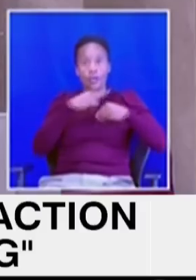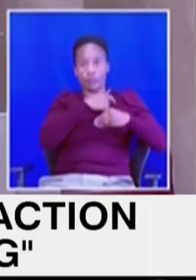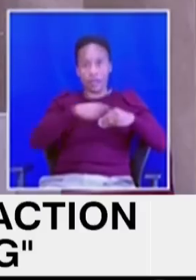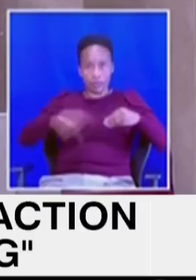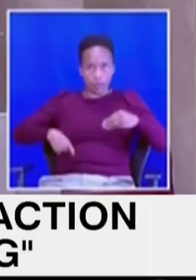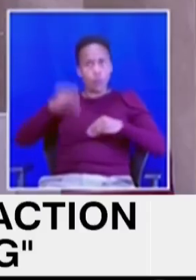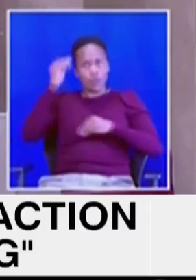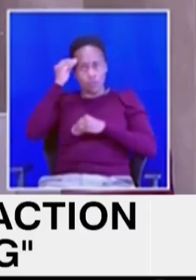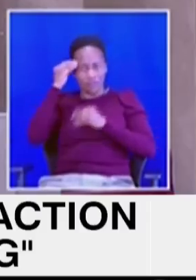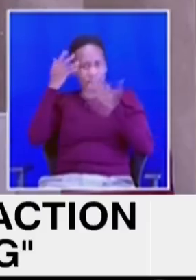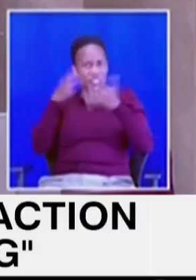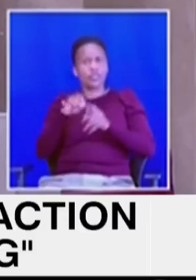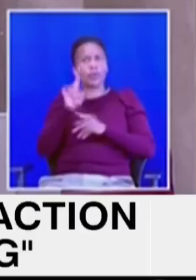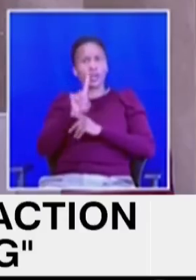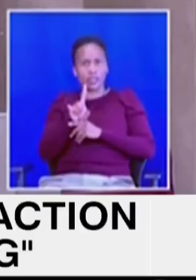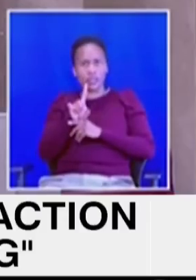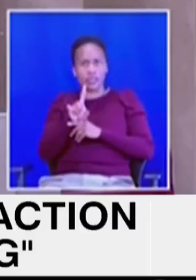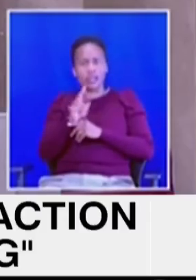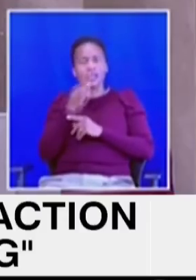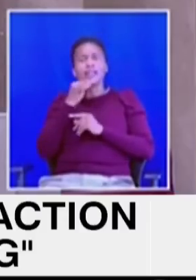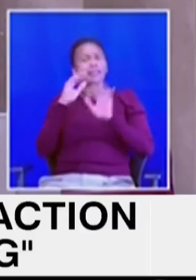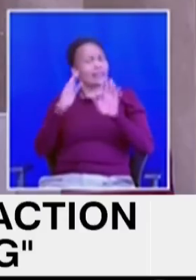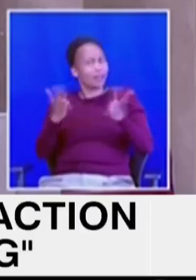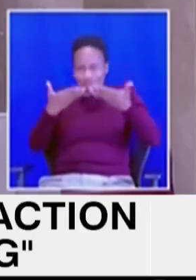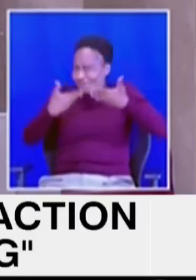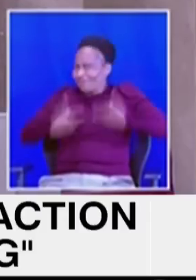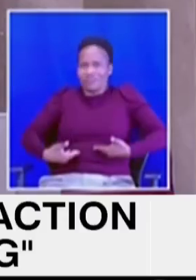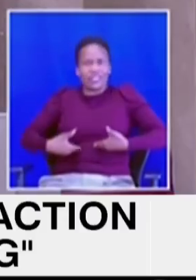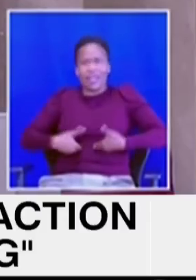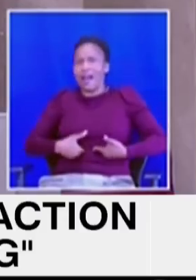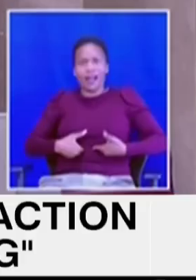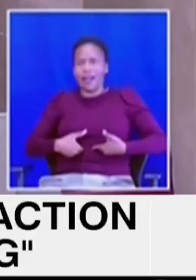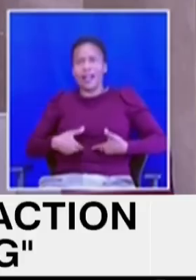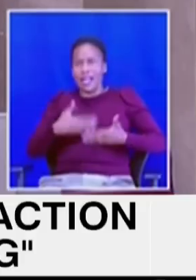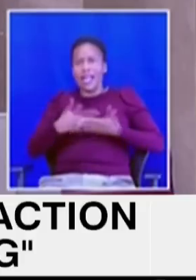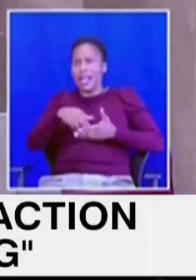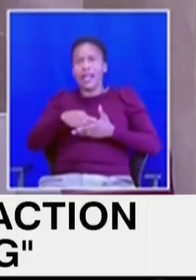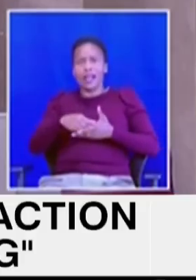himself to the process of the law enforcement agencies. He has said so.